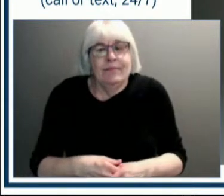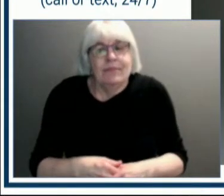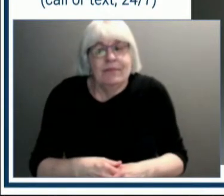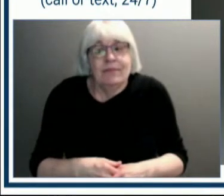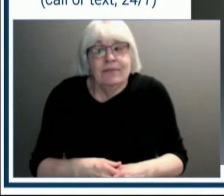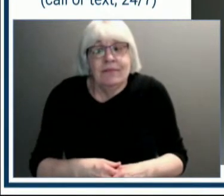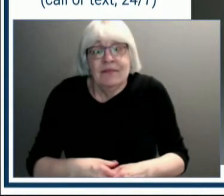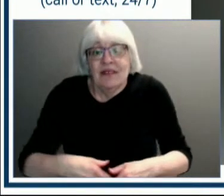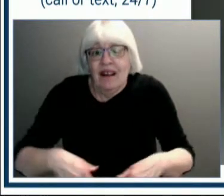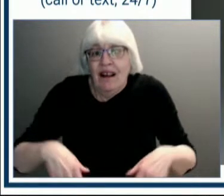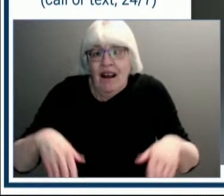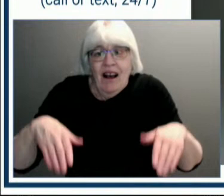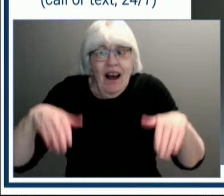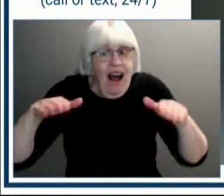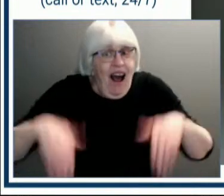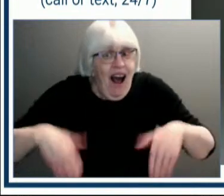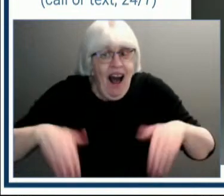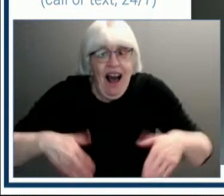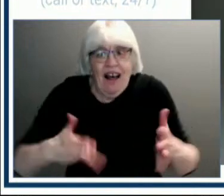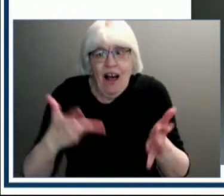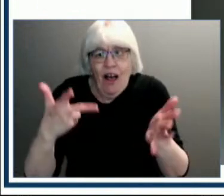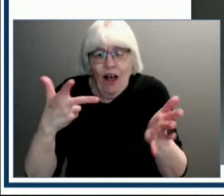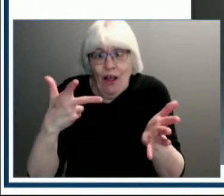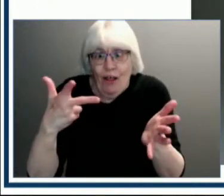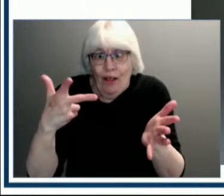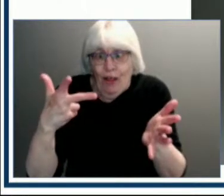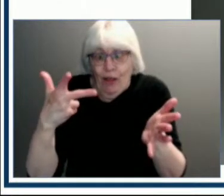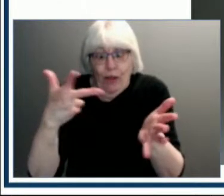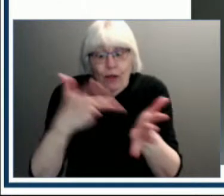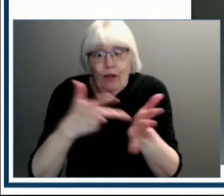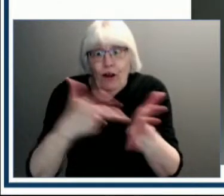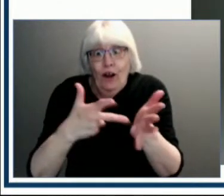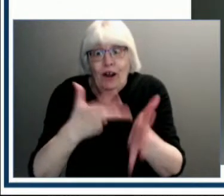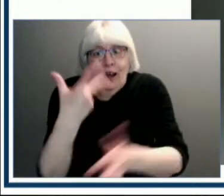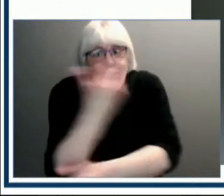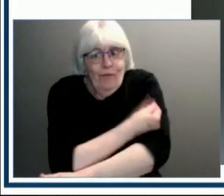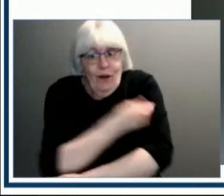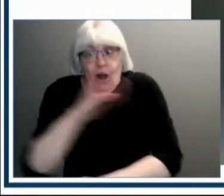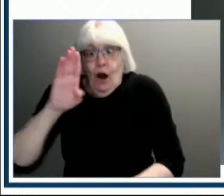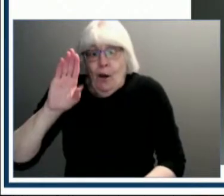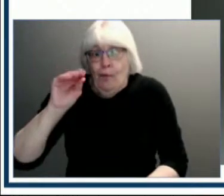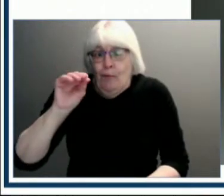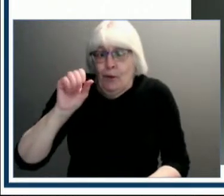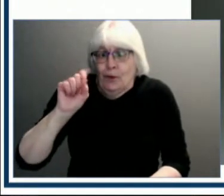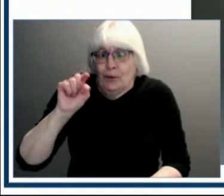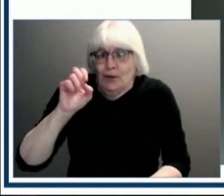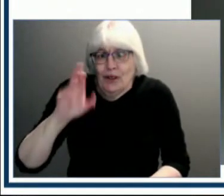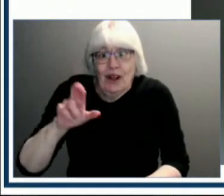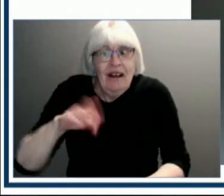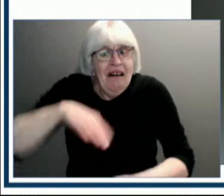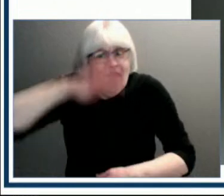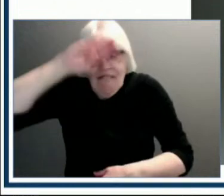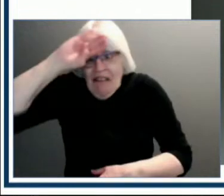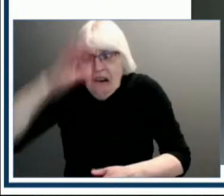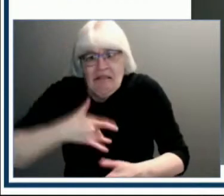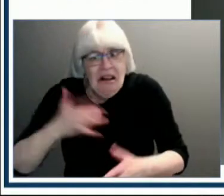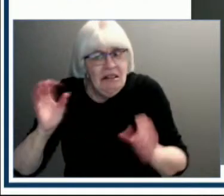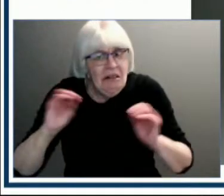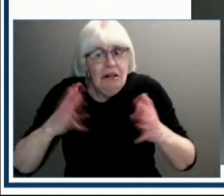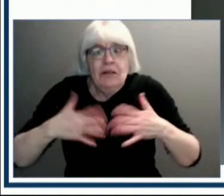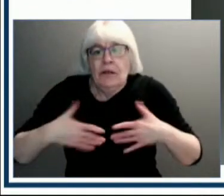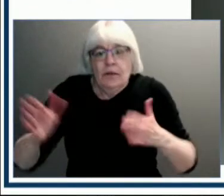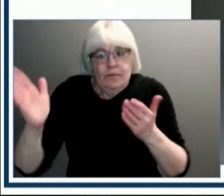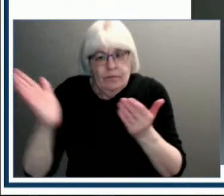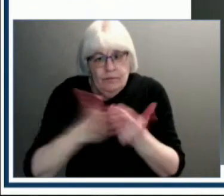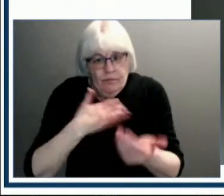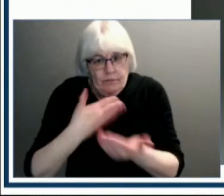third dose, and all those groups who don't have symptoms, you still have to isolate for 7 days after your